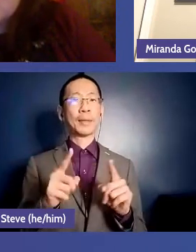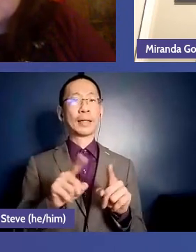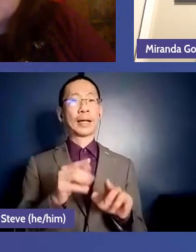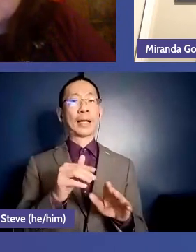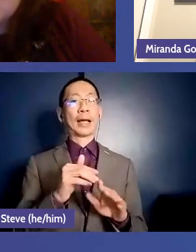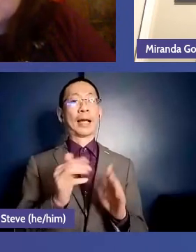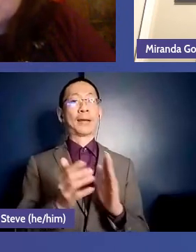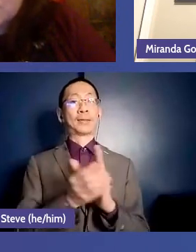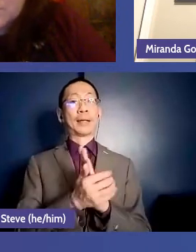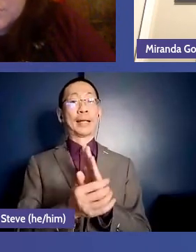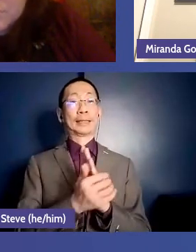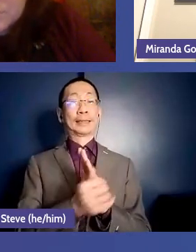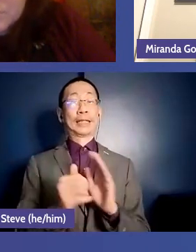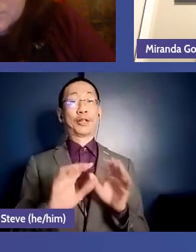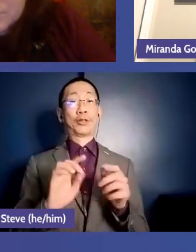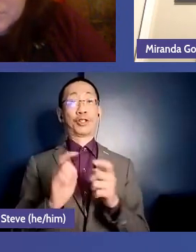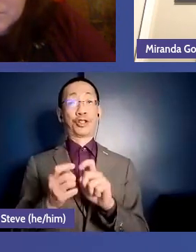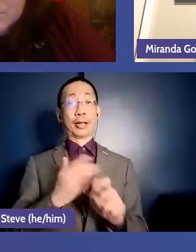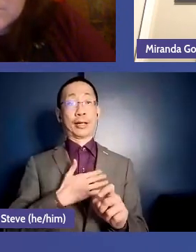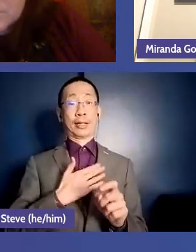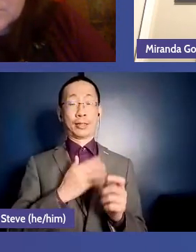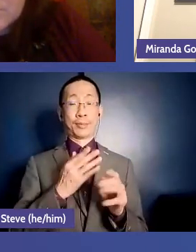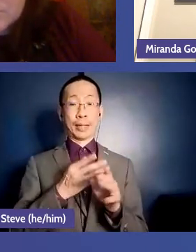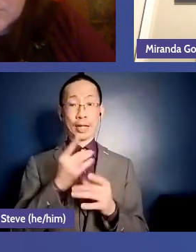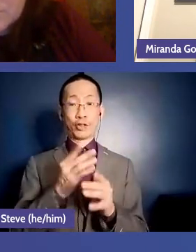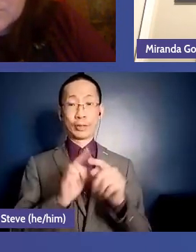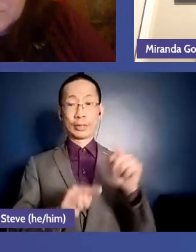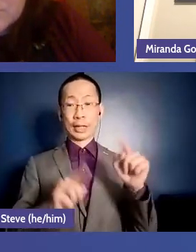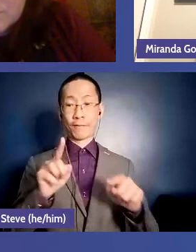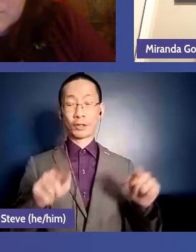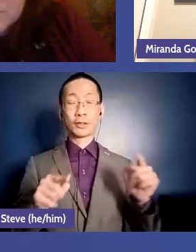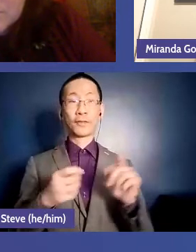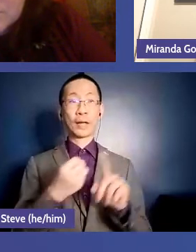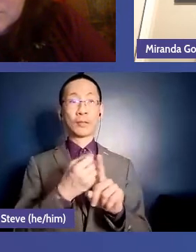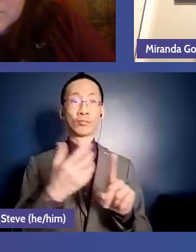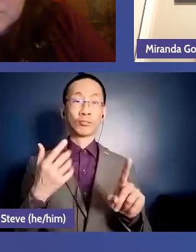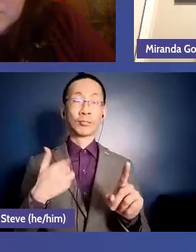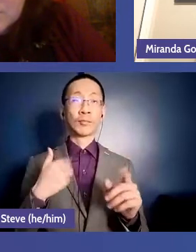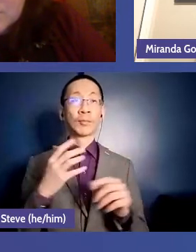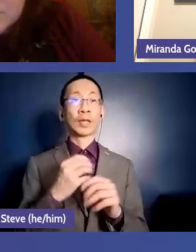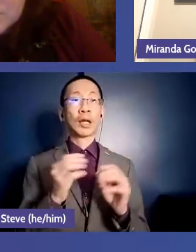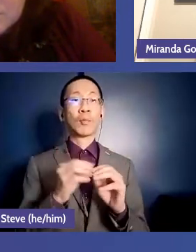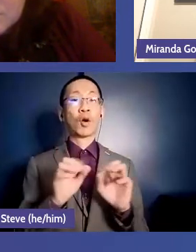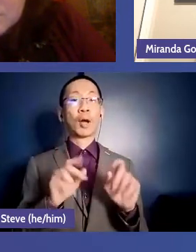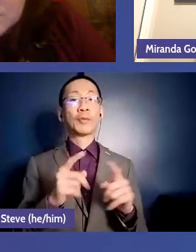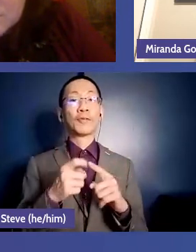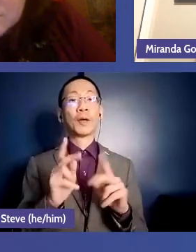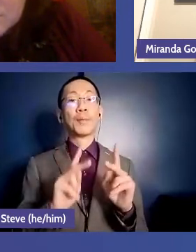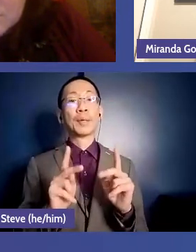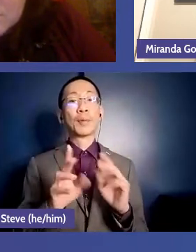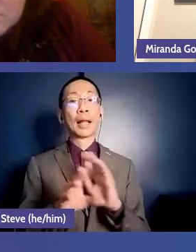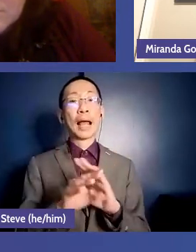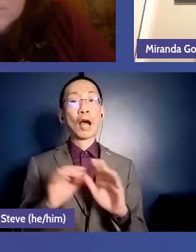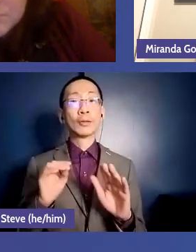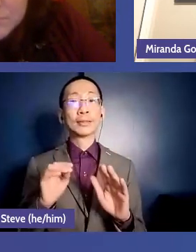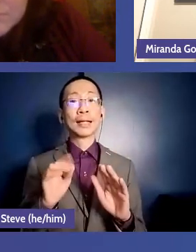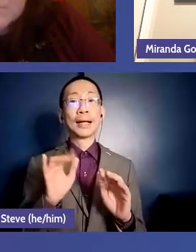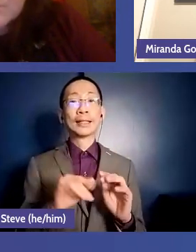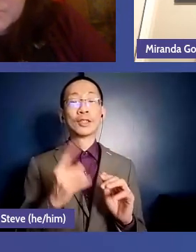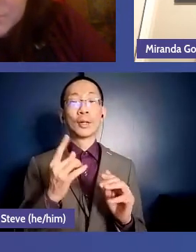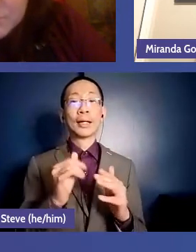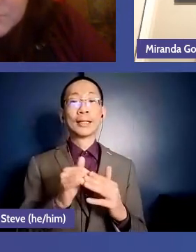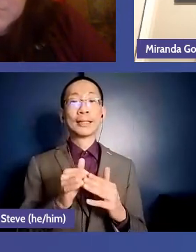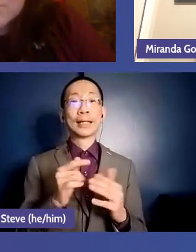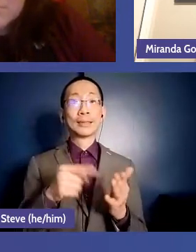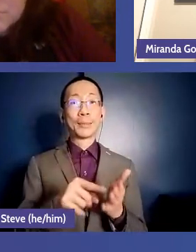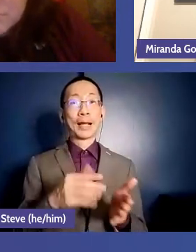set changes, as my interests diversify, as I get opportunities from organizations outside of this one that is either paying my